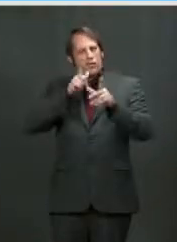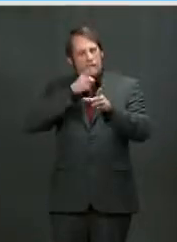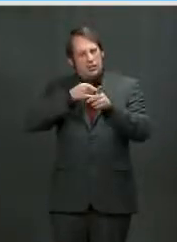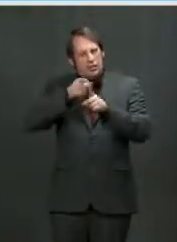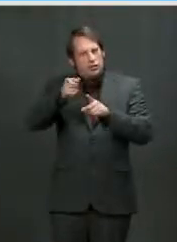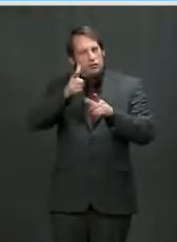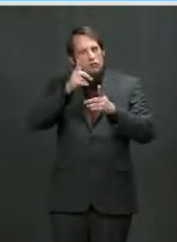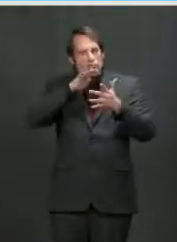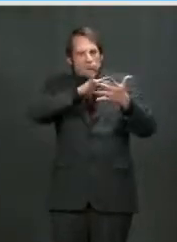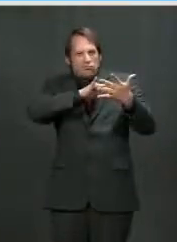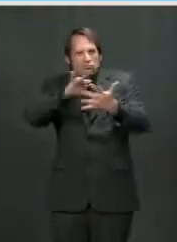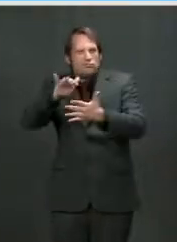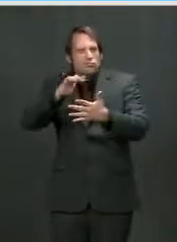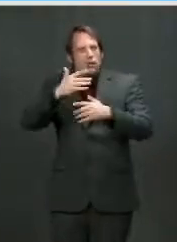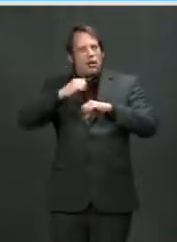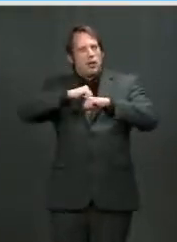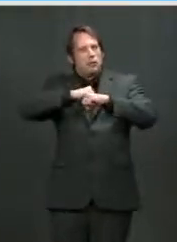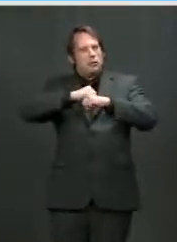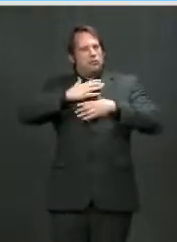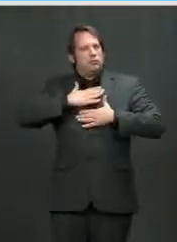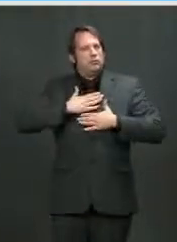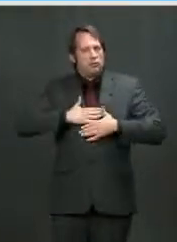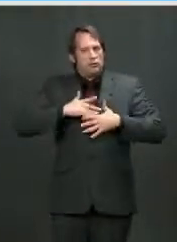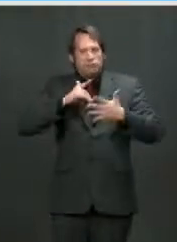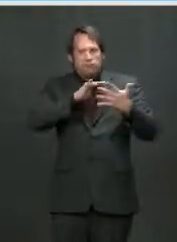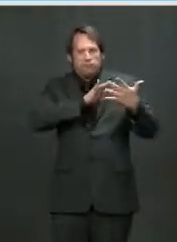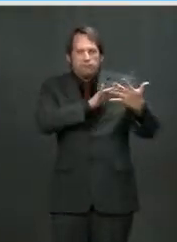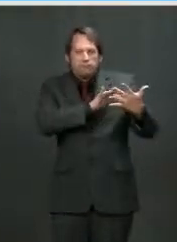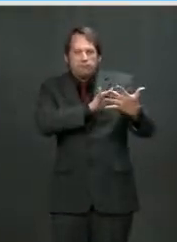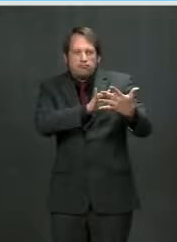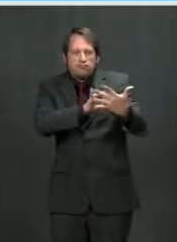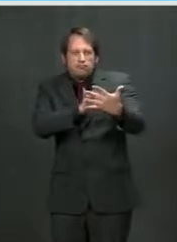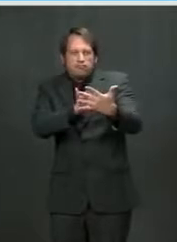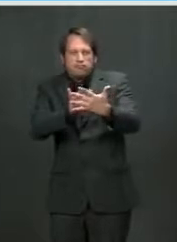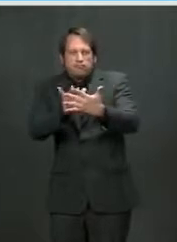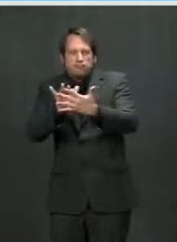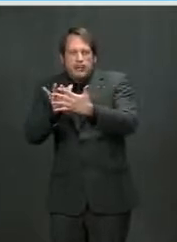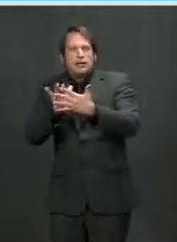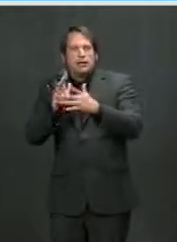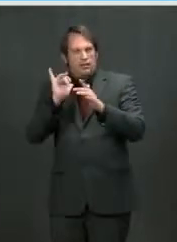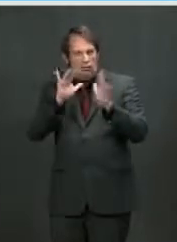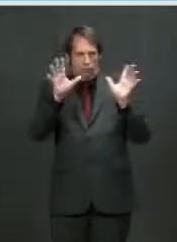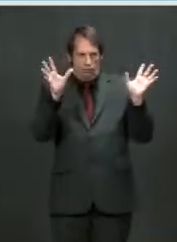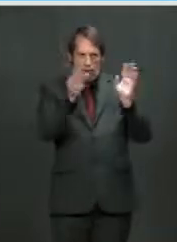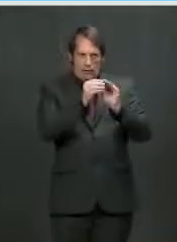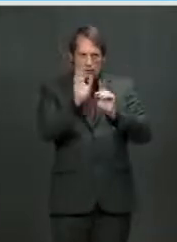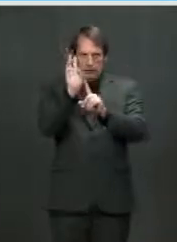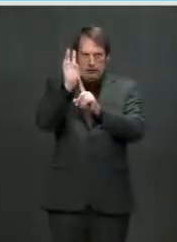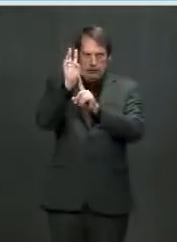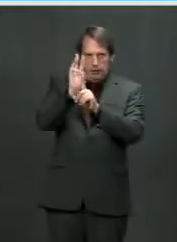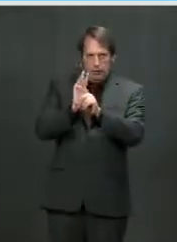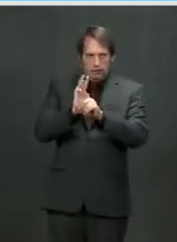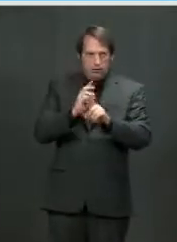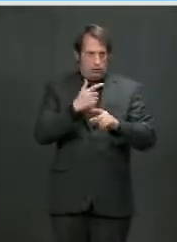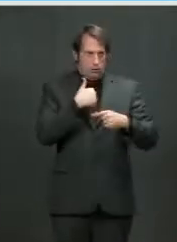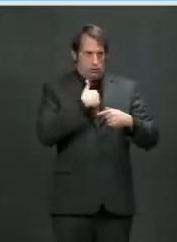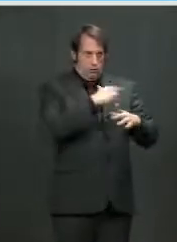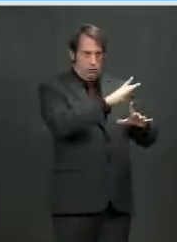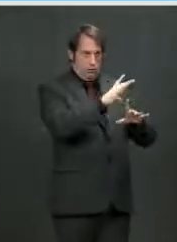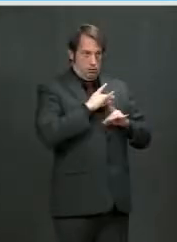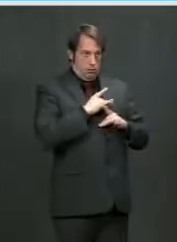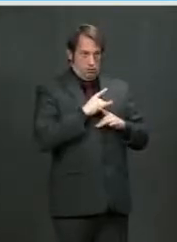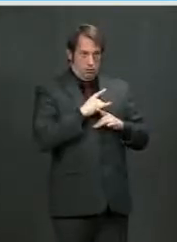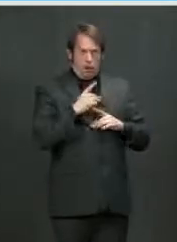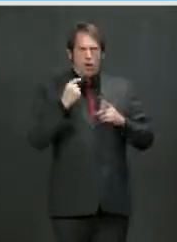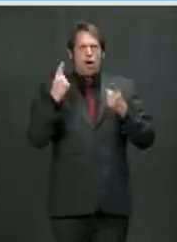and Alex Sette, and they went out to 6 months after infection. I want people to realize that that's at least